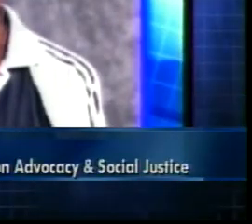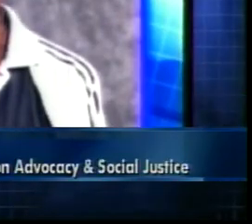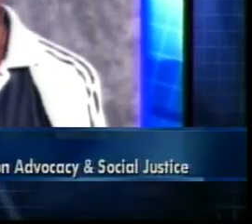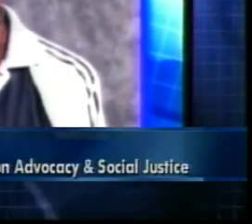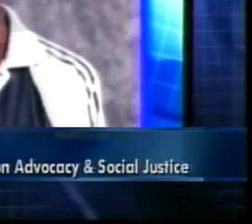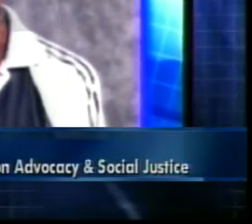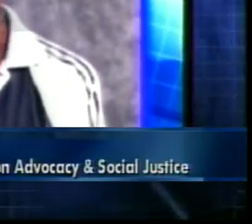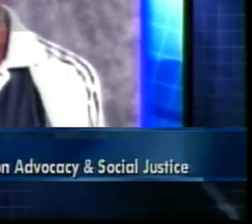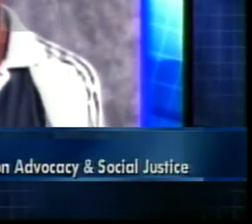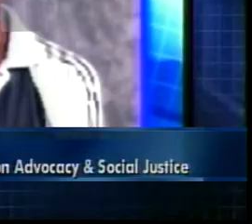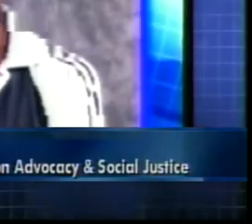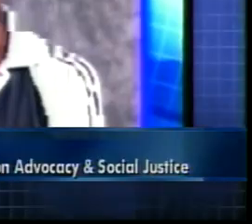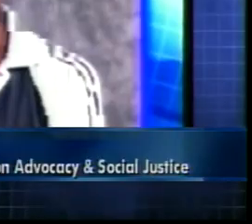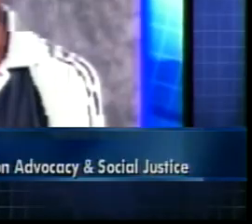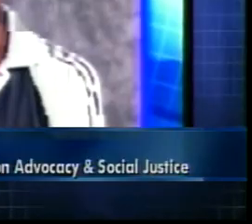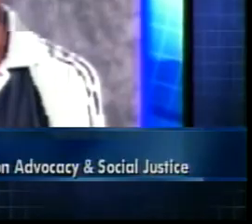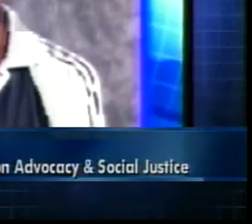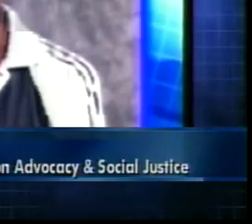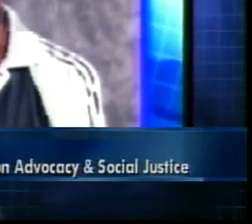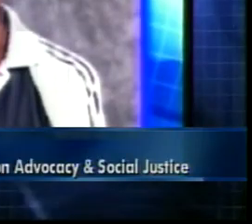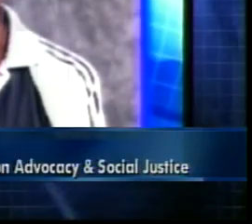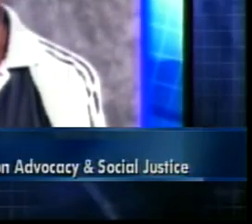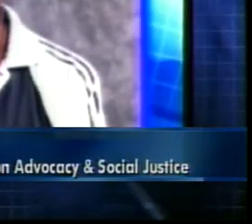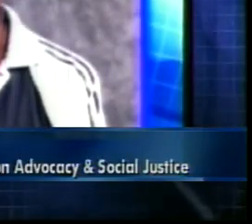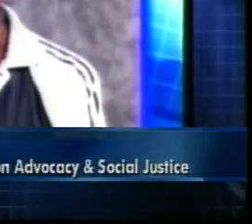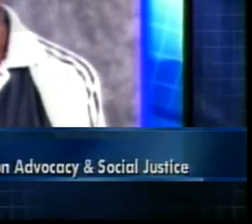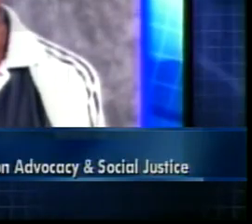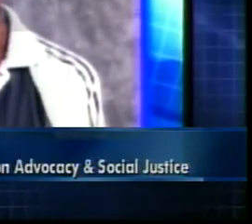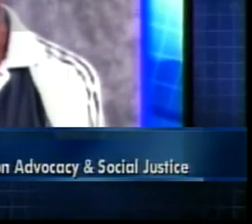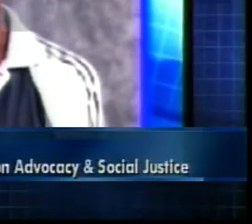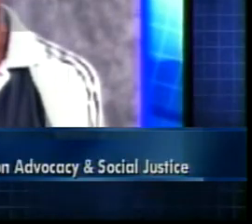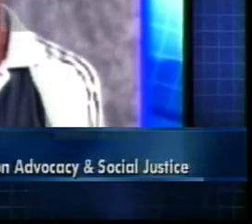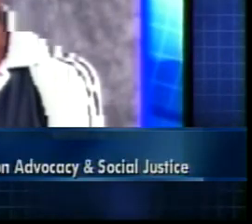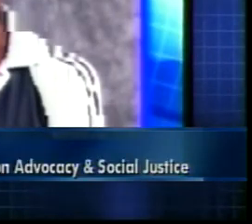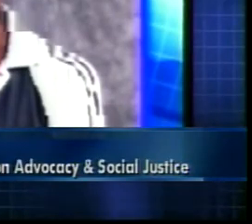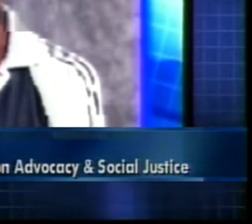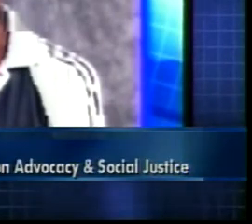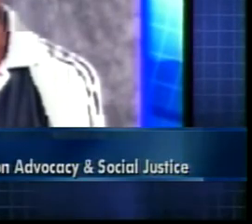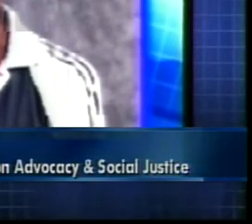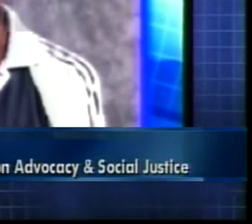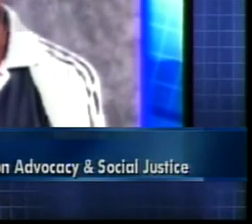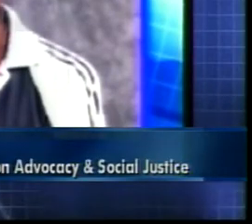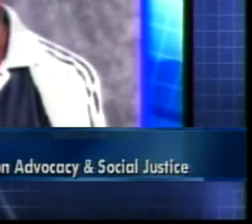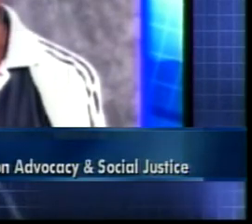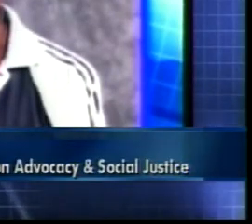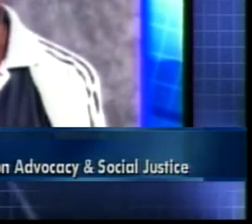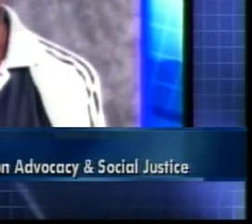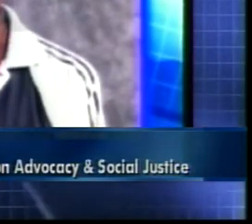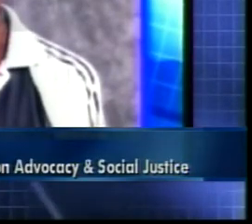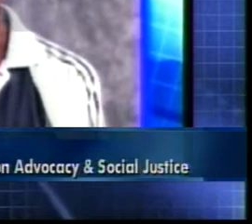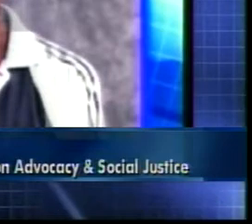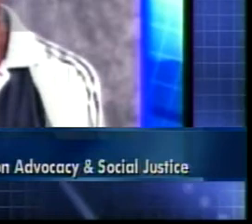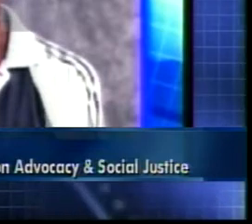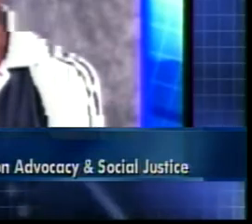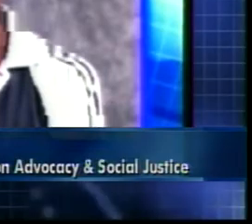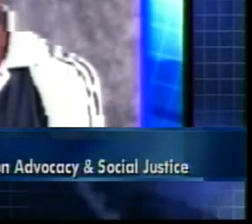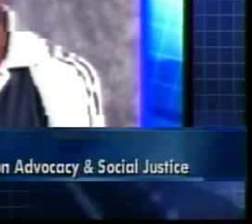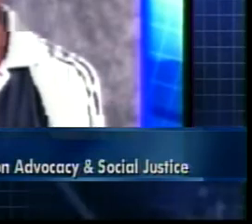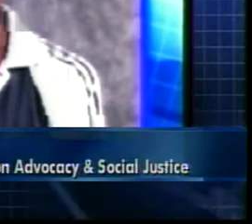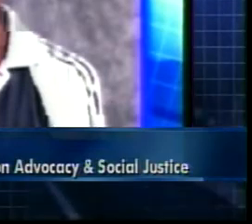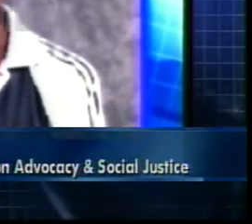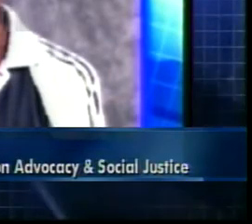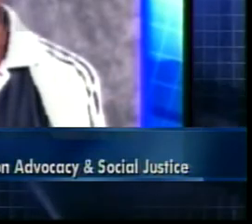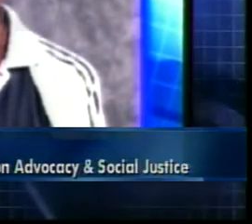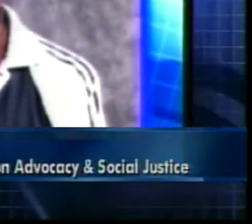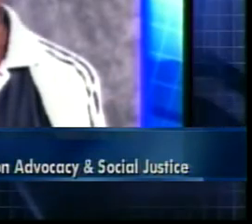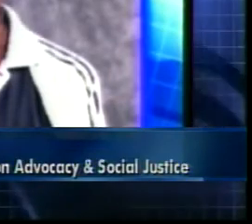The promotion of peace and harmony amongst God's people. 6. The obedience of rules needed for the maintenance of good order in the society. And 7.